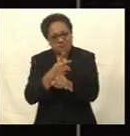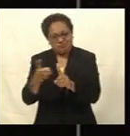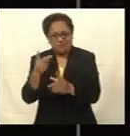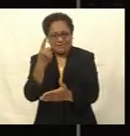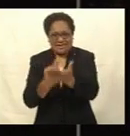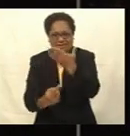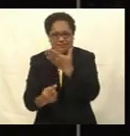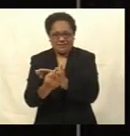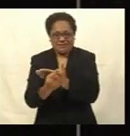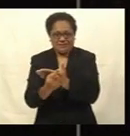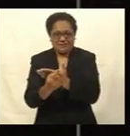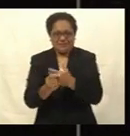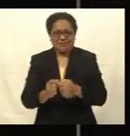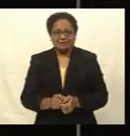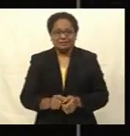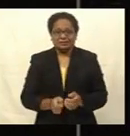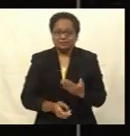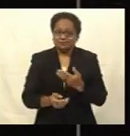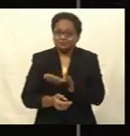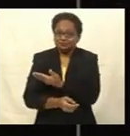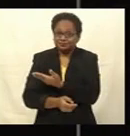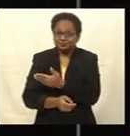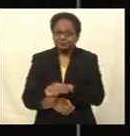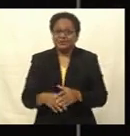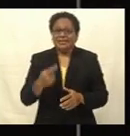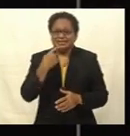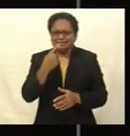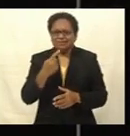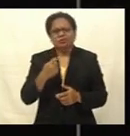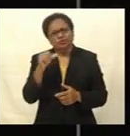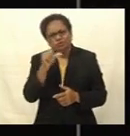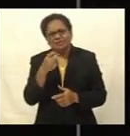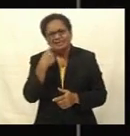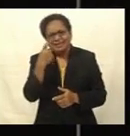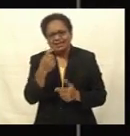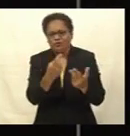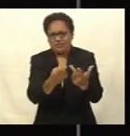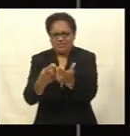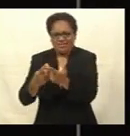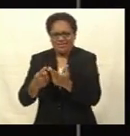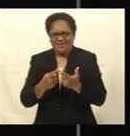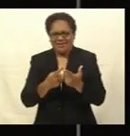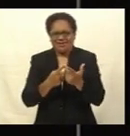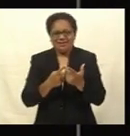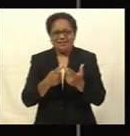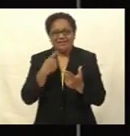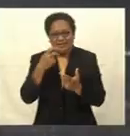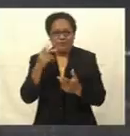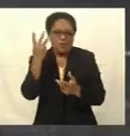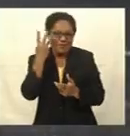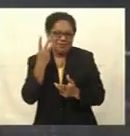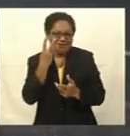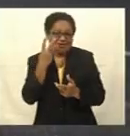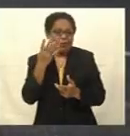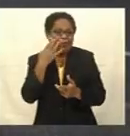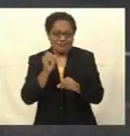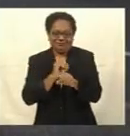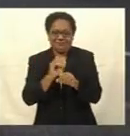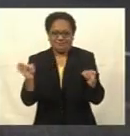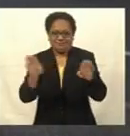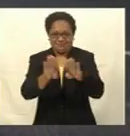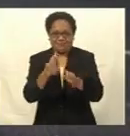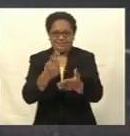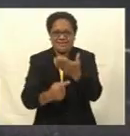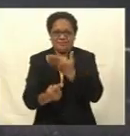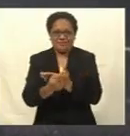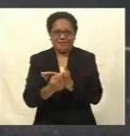the authorities are calling on Fijians to look out for one another, especially vulnerable women, during this outbreak. While staying at